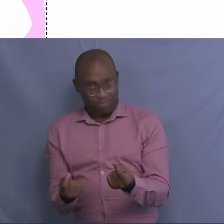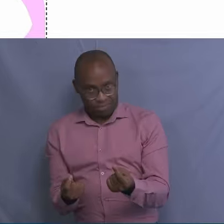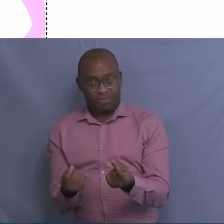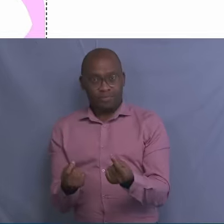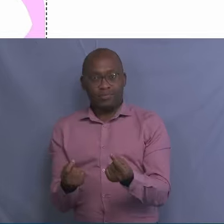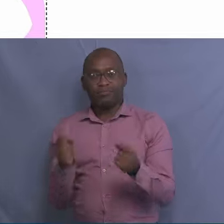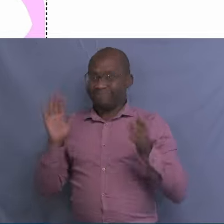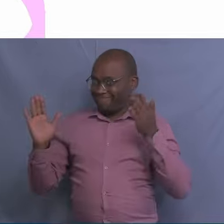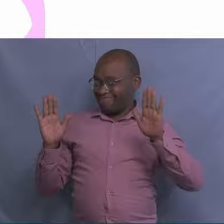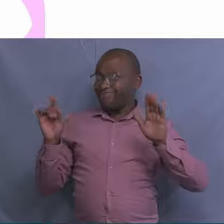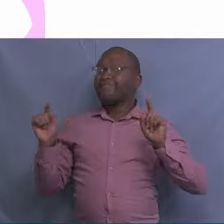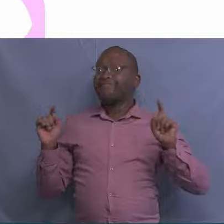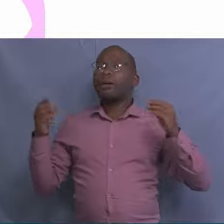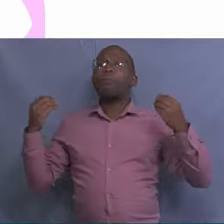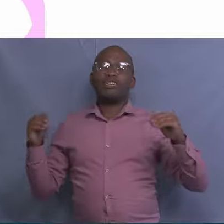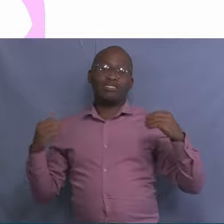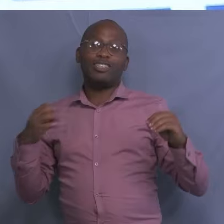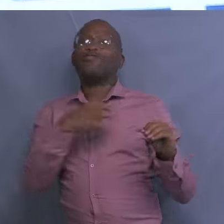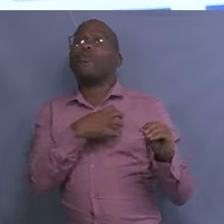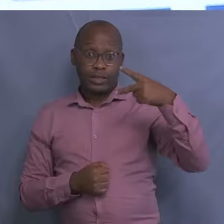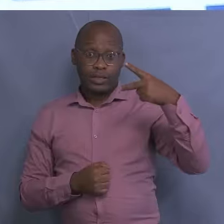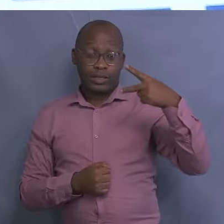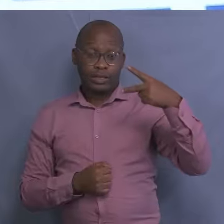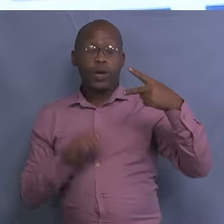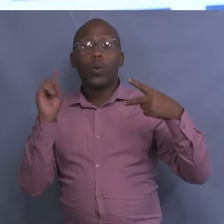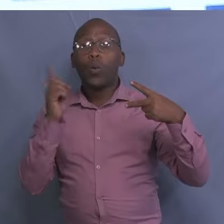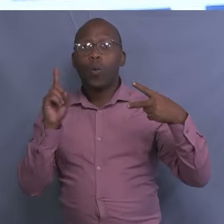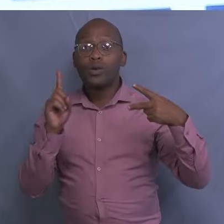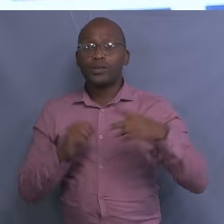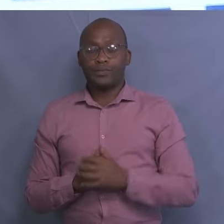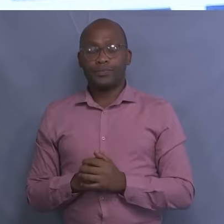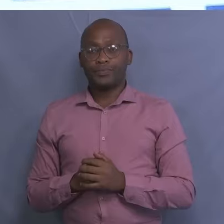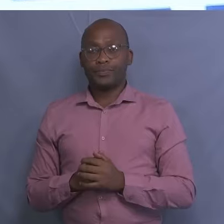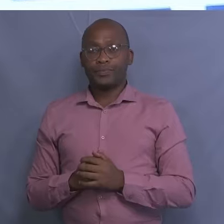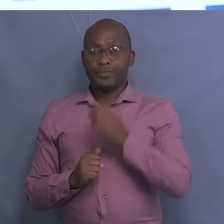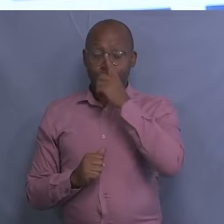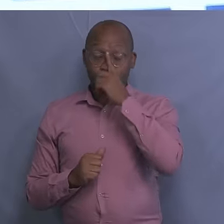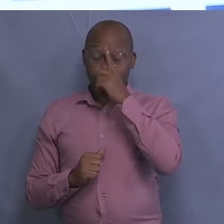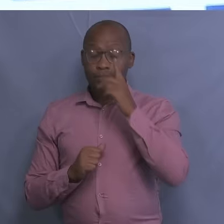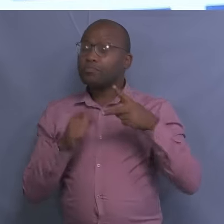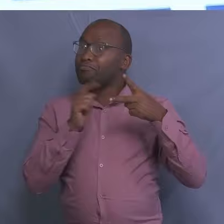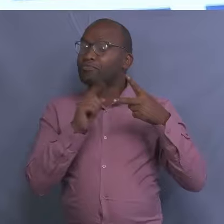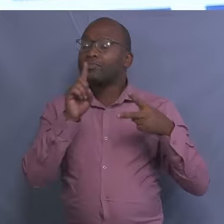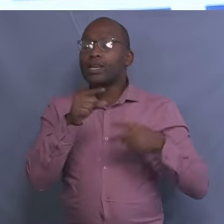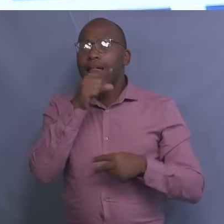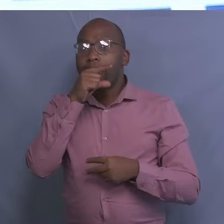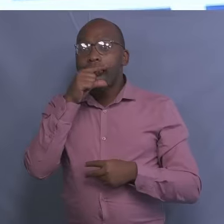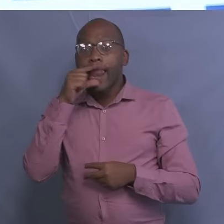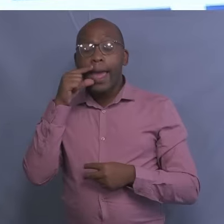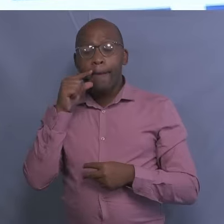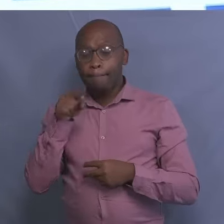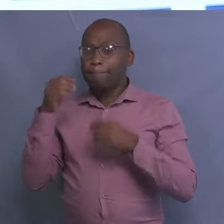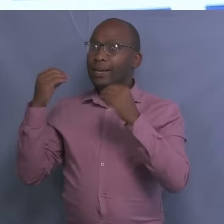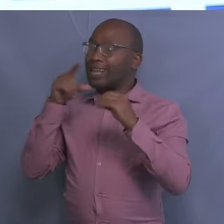Okay, let's move on to our second aspect, the name of the business. The name of the business is